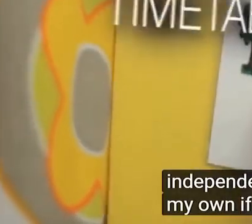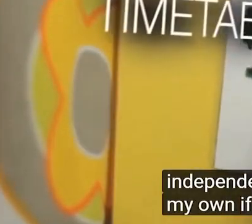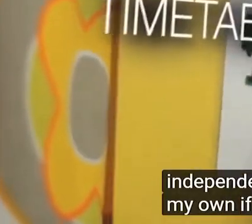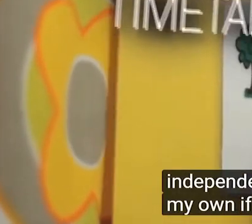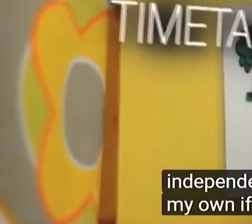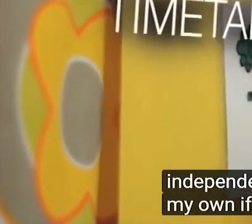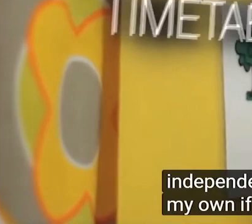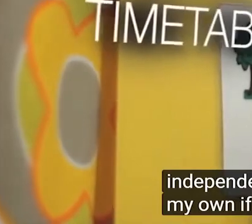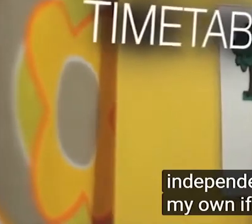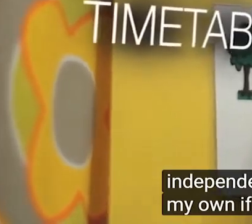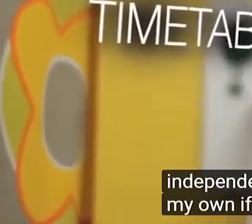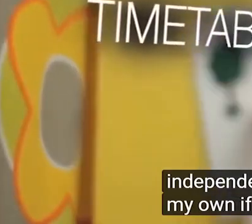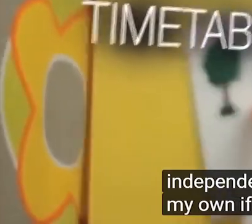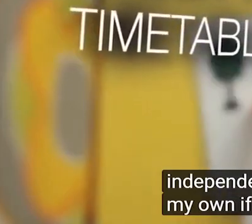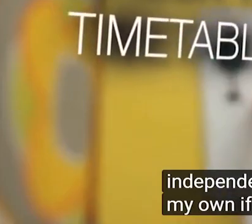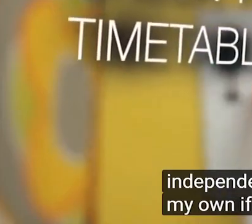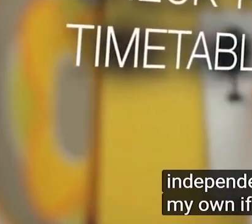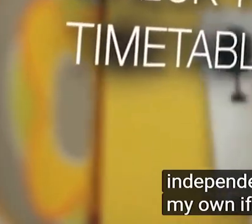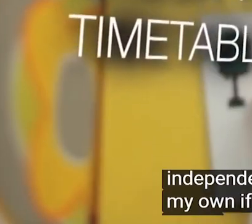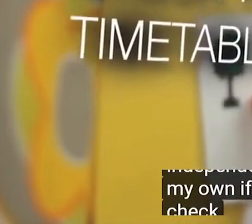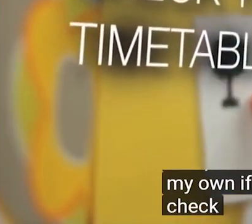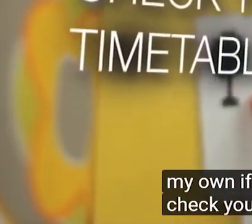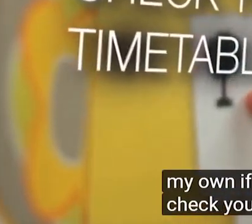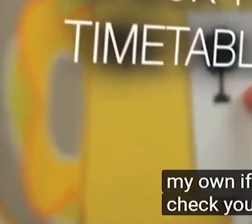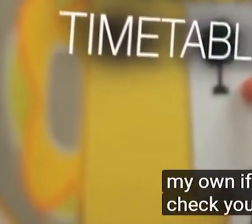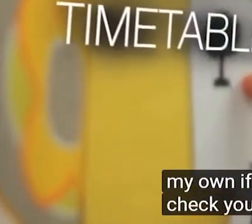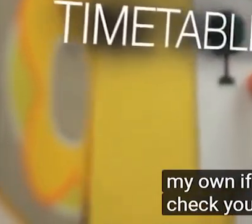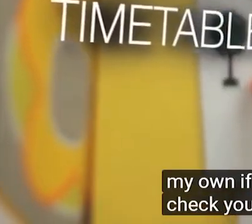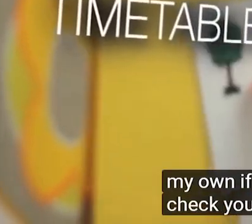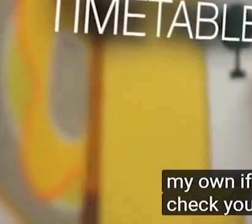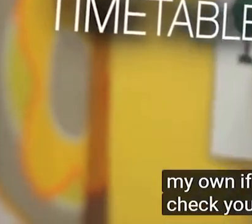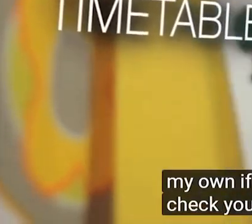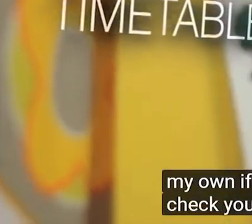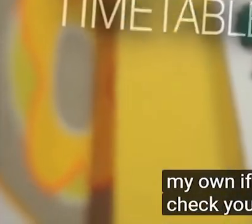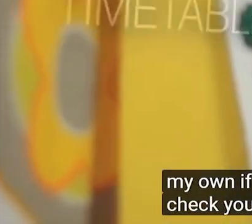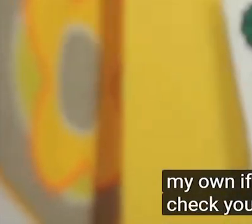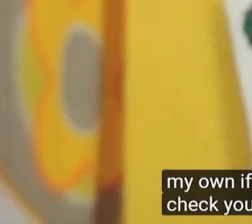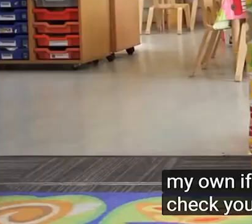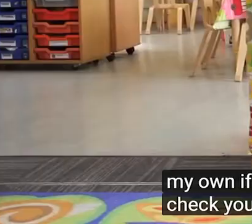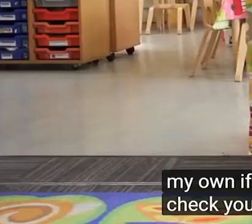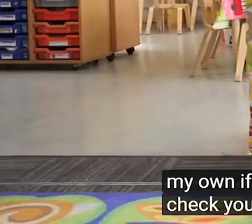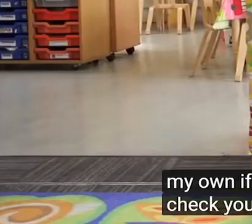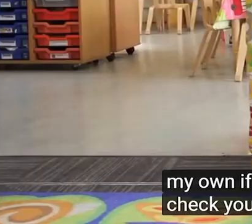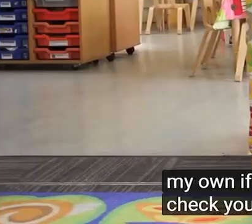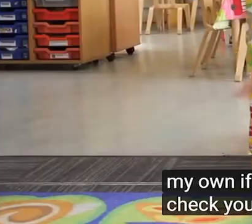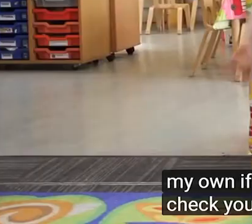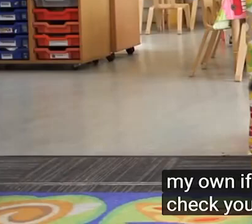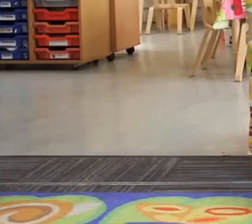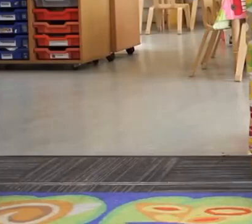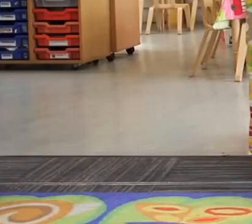If I get lost, my teacher uses a check your timetable card.